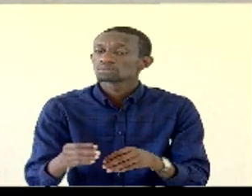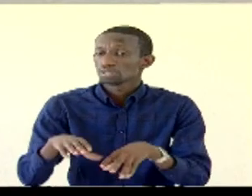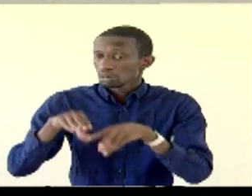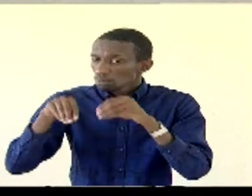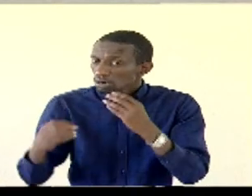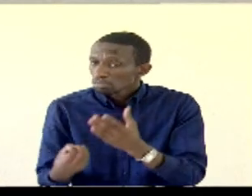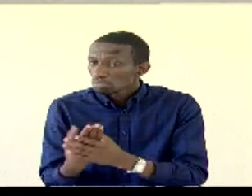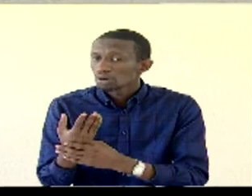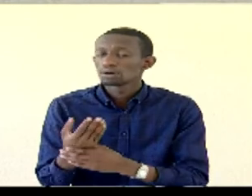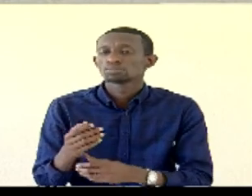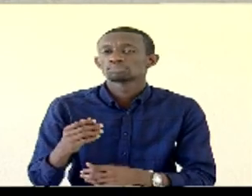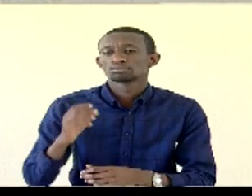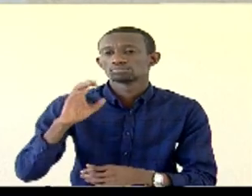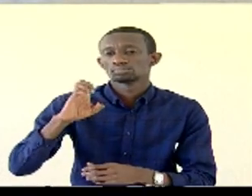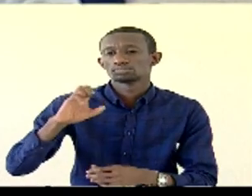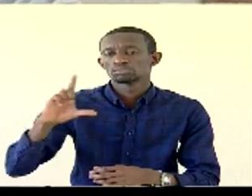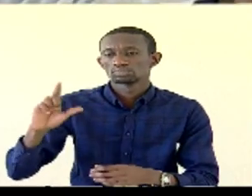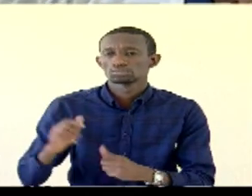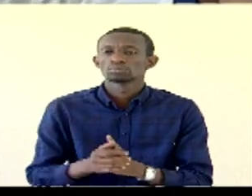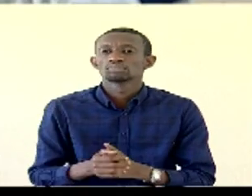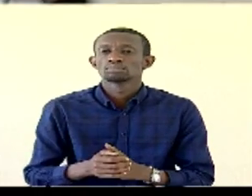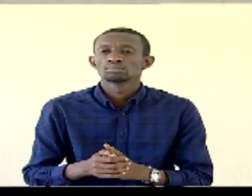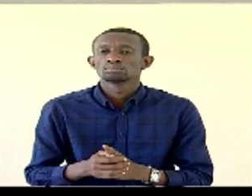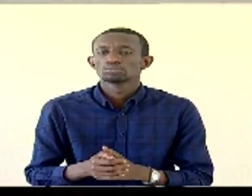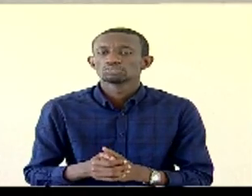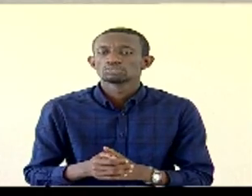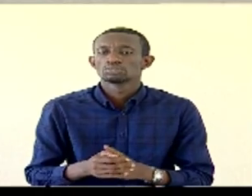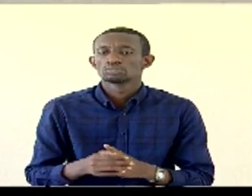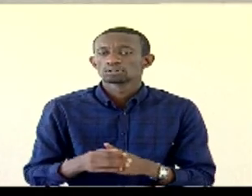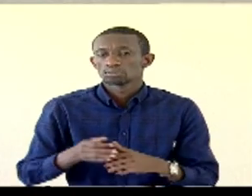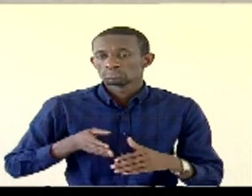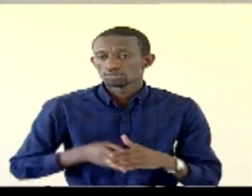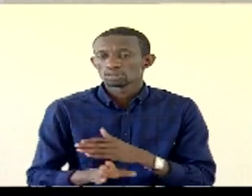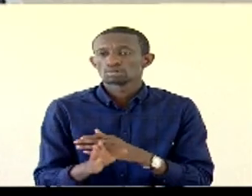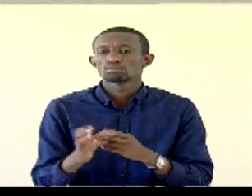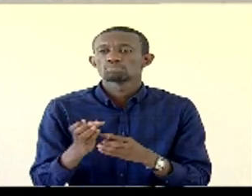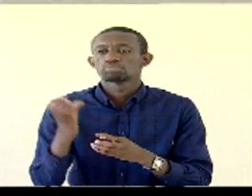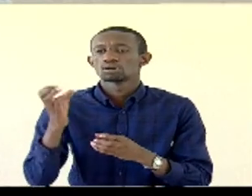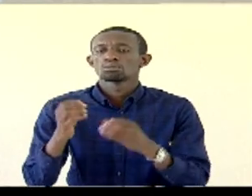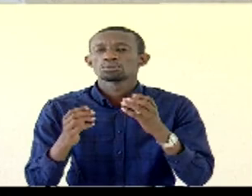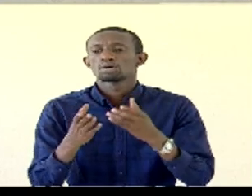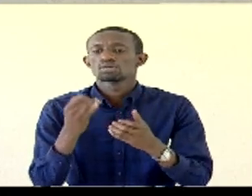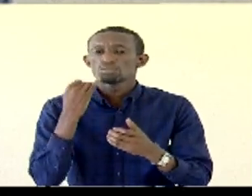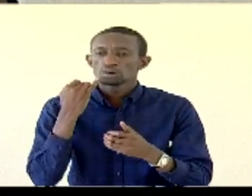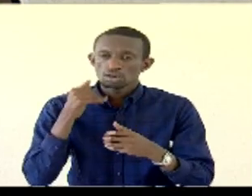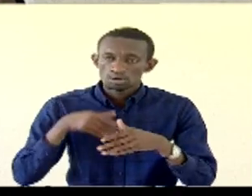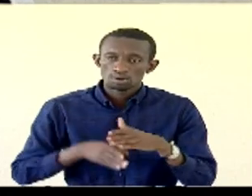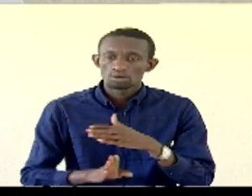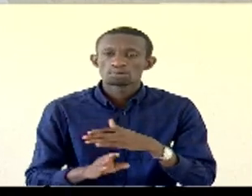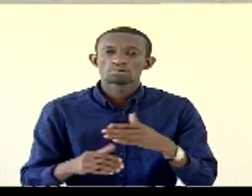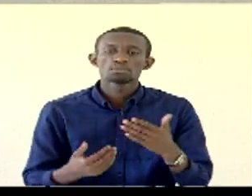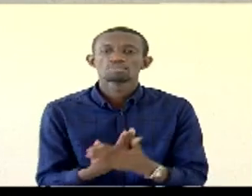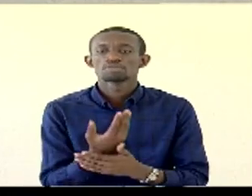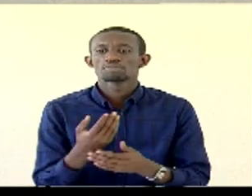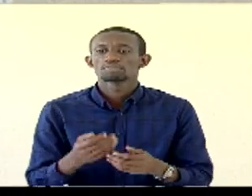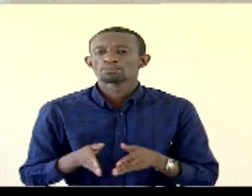the plot is one, and you say, okay, three huge rooms. Every time a child is born, they split the